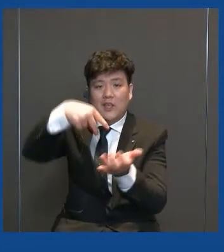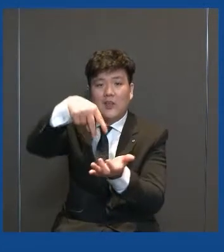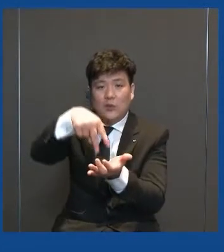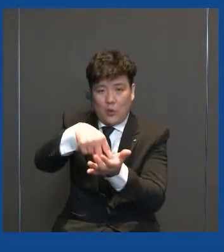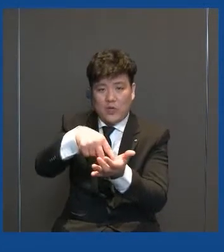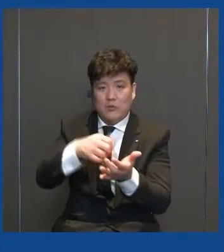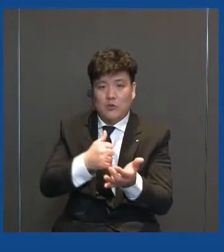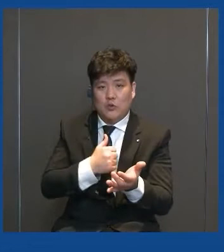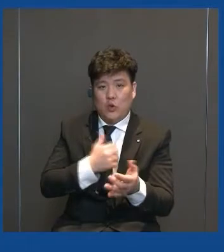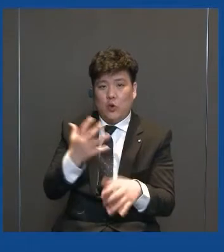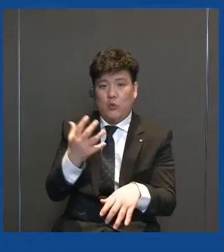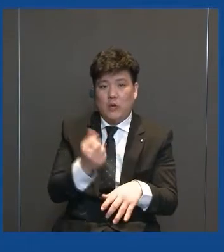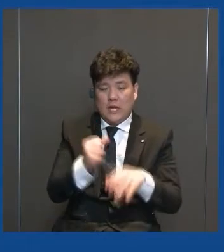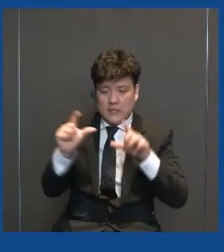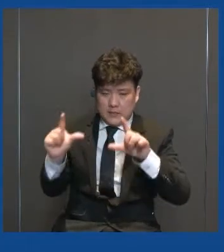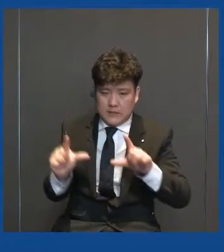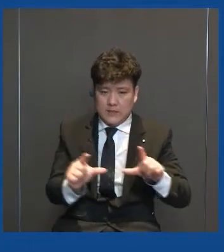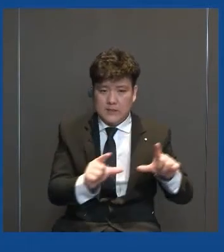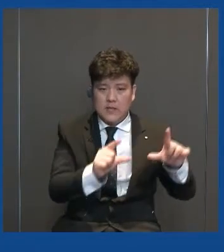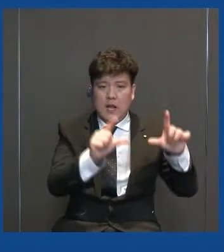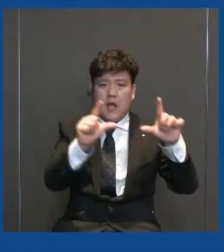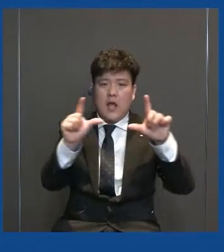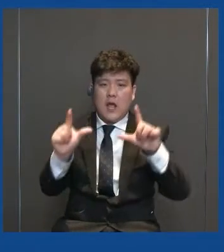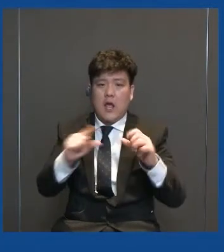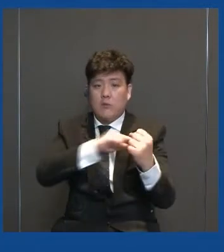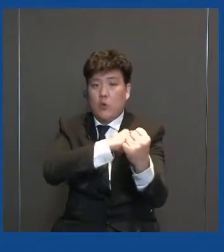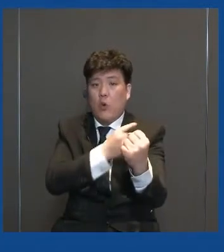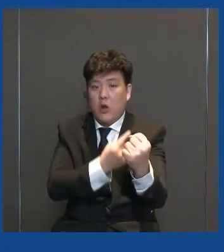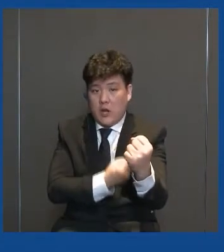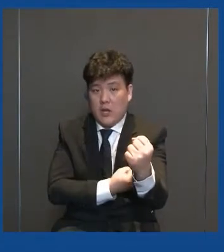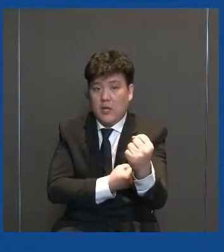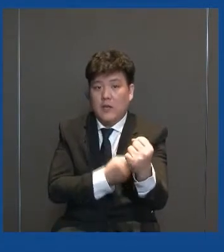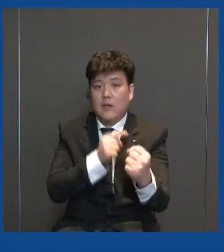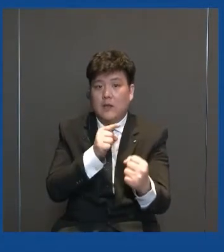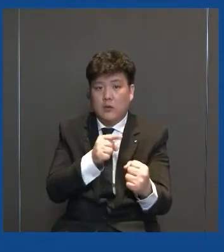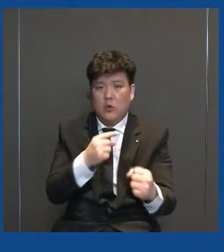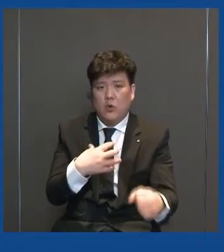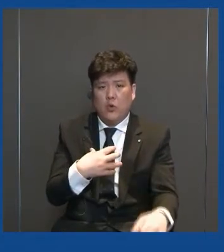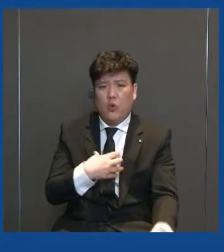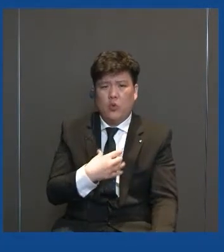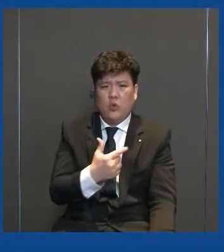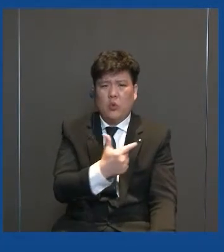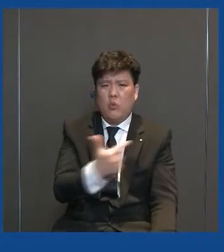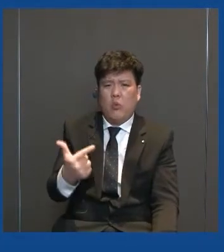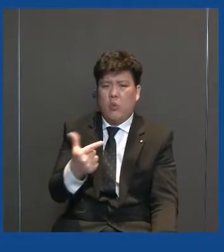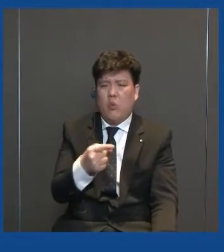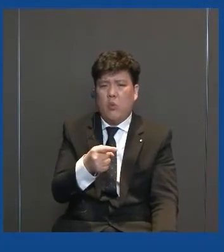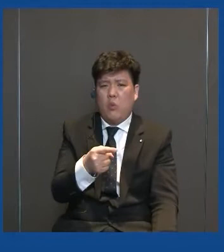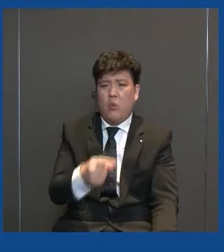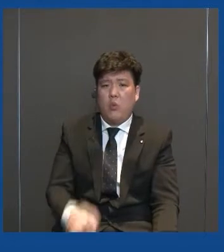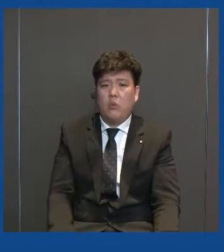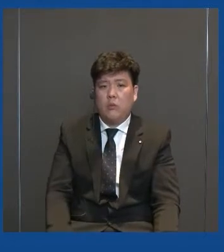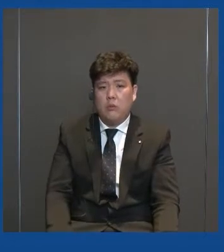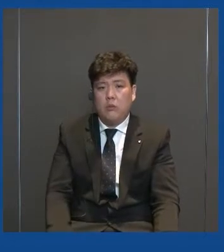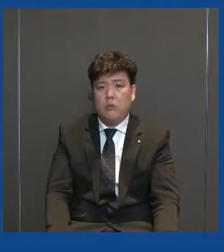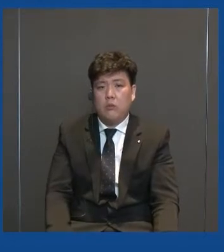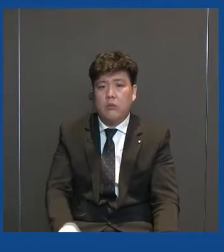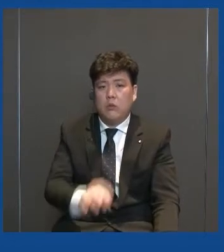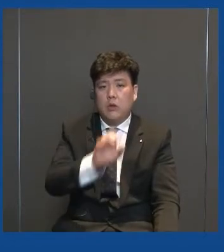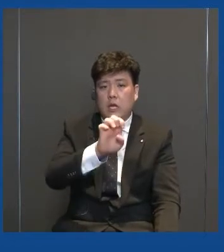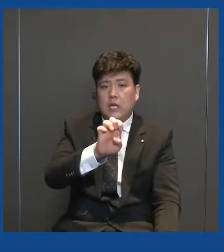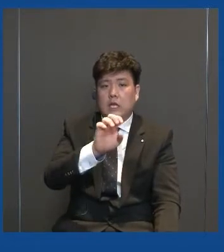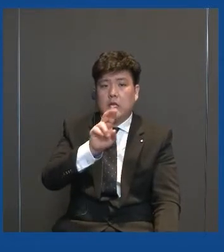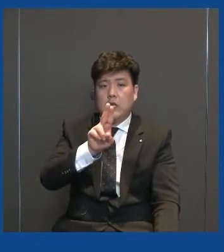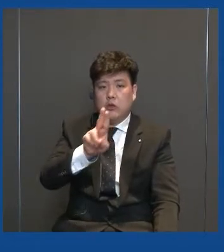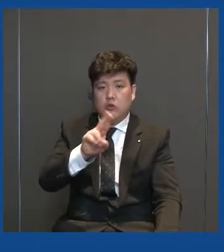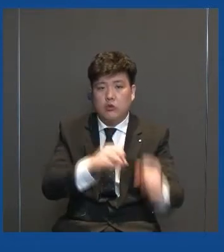rights. The European Union's Agency for Fundamental Rights have mapped 5 specific